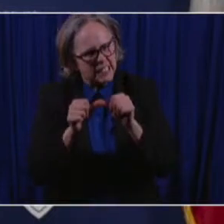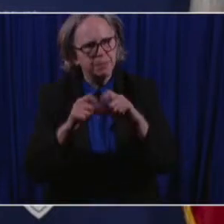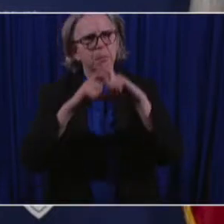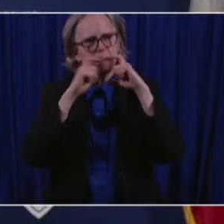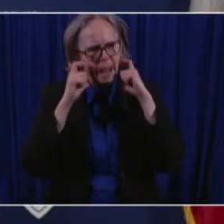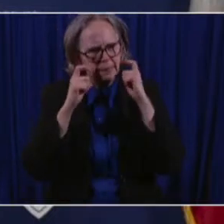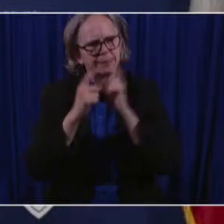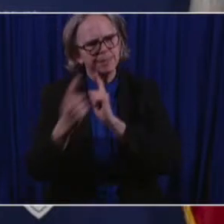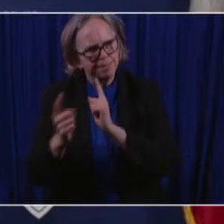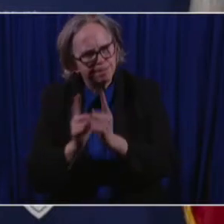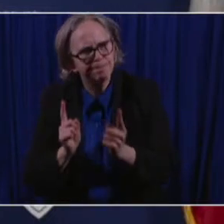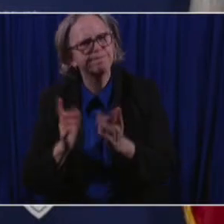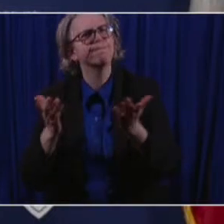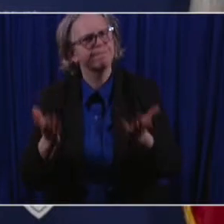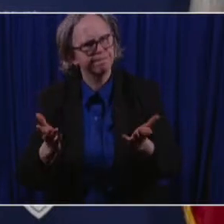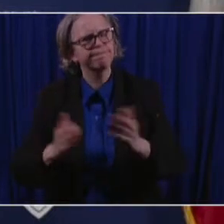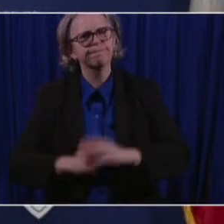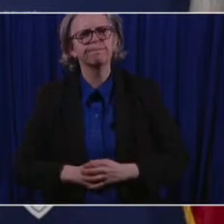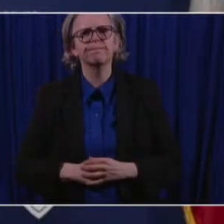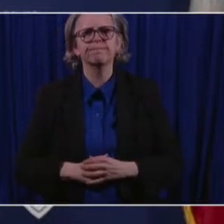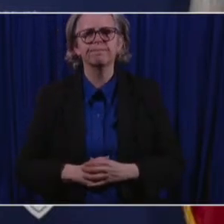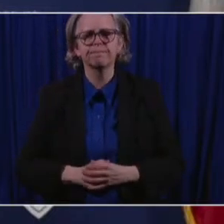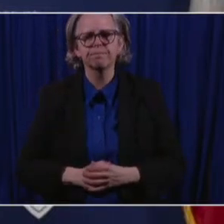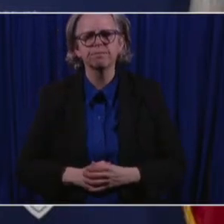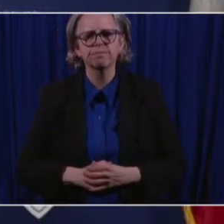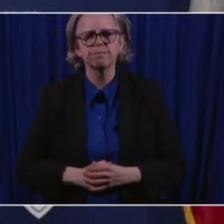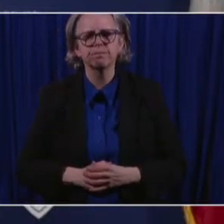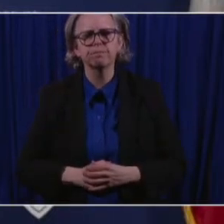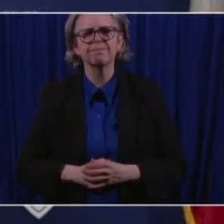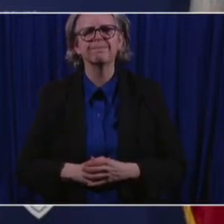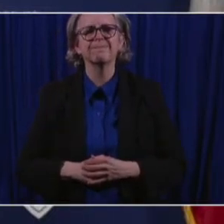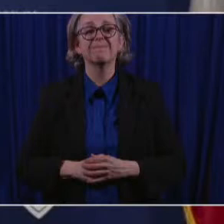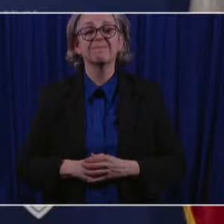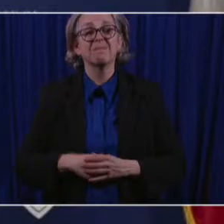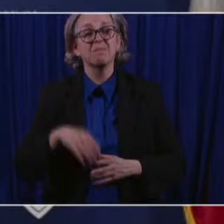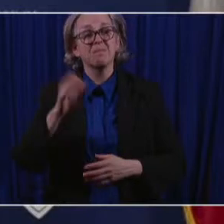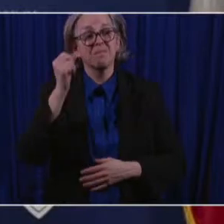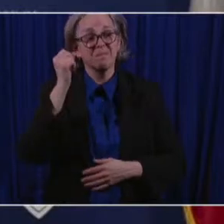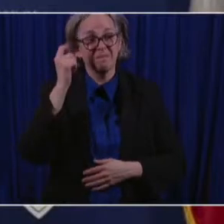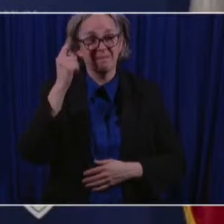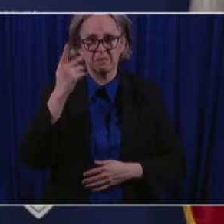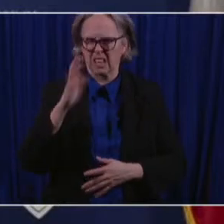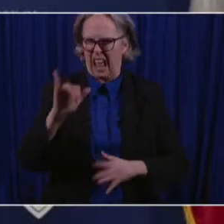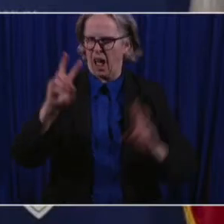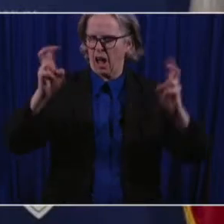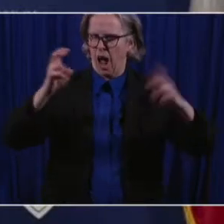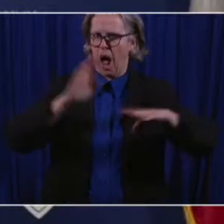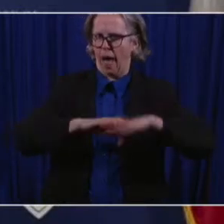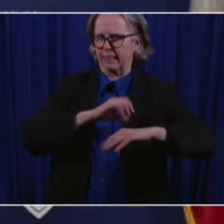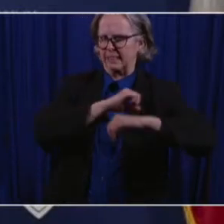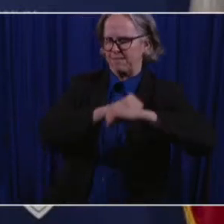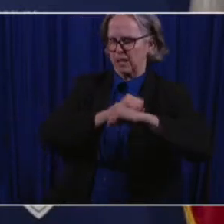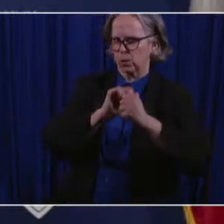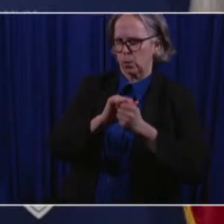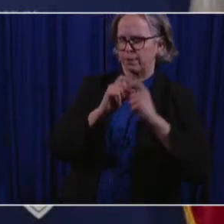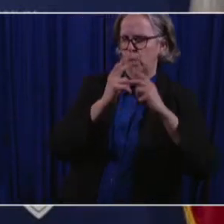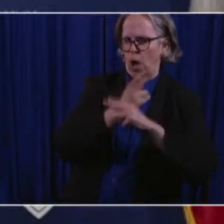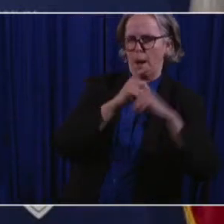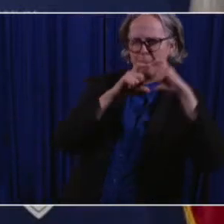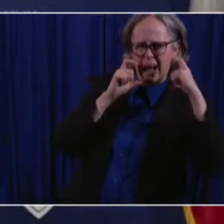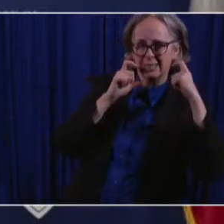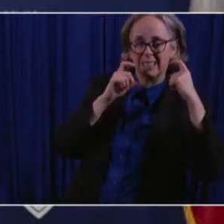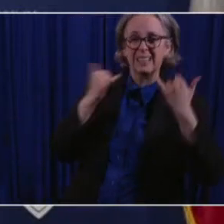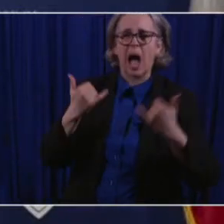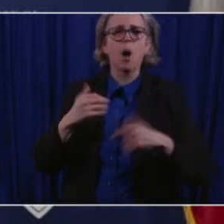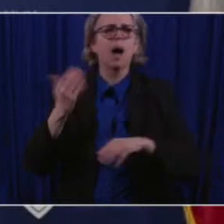this really on offense is through the vaccine. We're over 35% of the population in the state of Ohio has